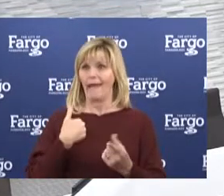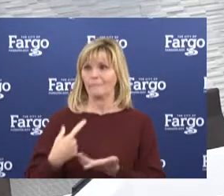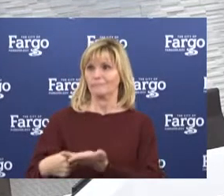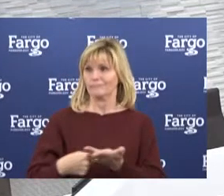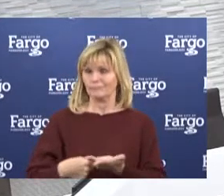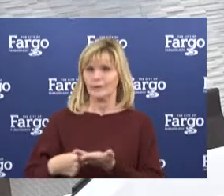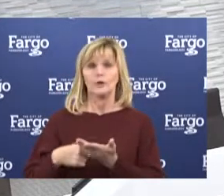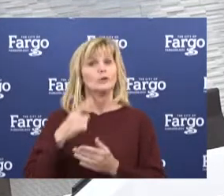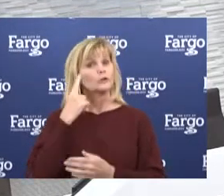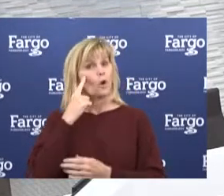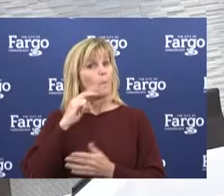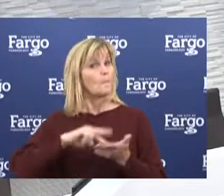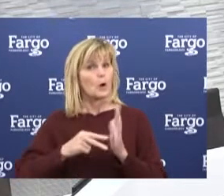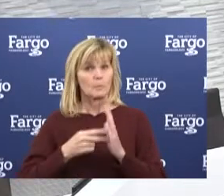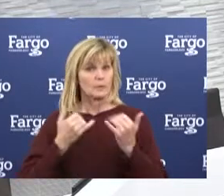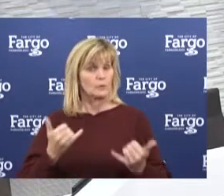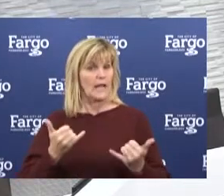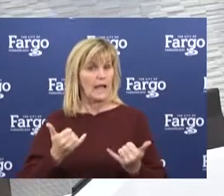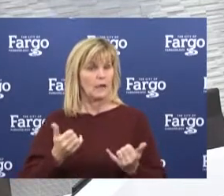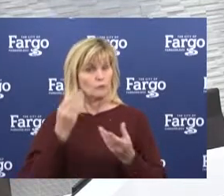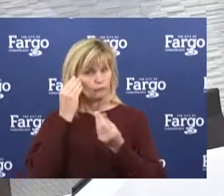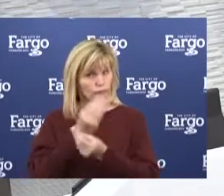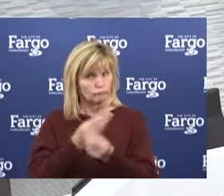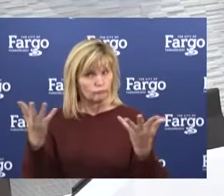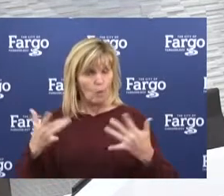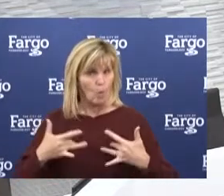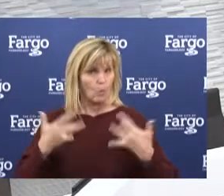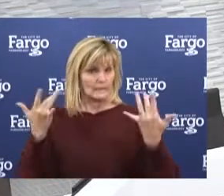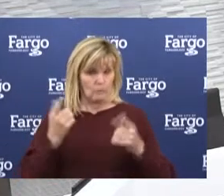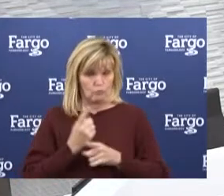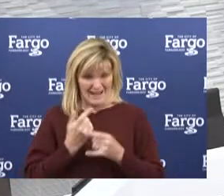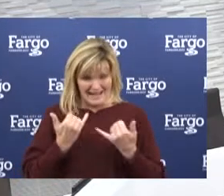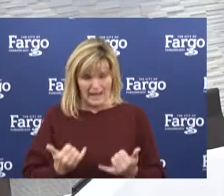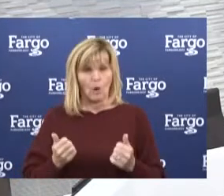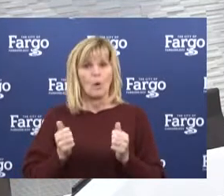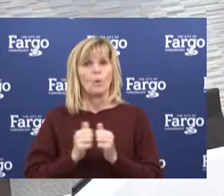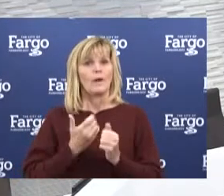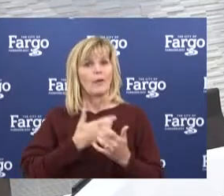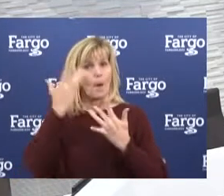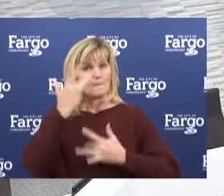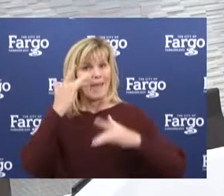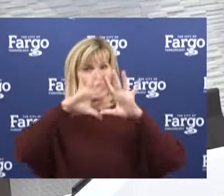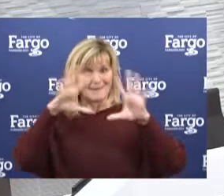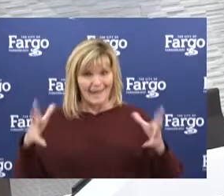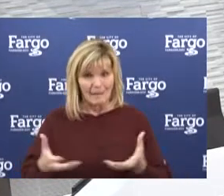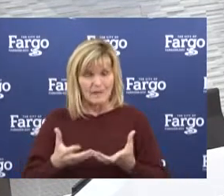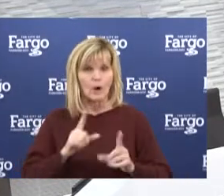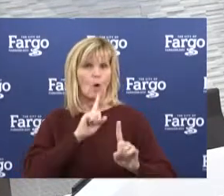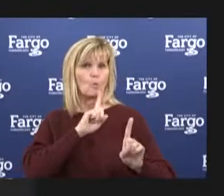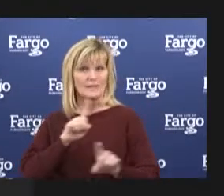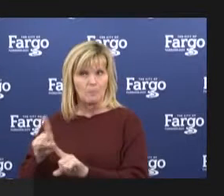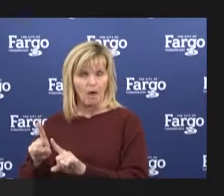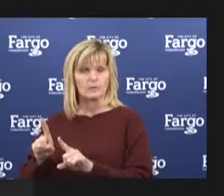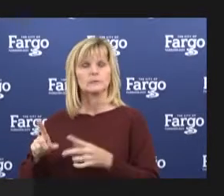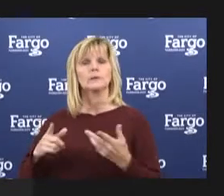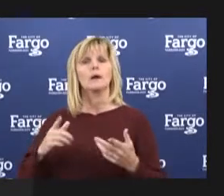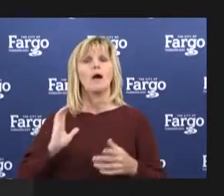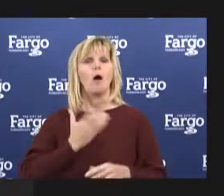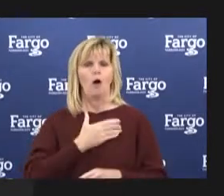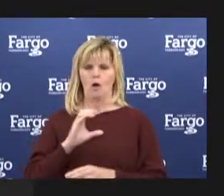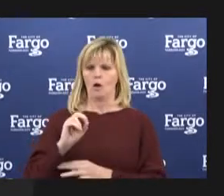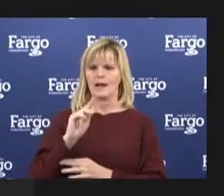of today is to just give you a sense of where we're at currently with our pandemic response activities and where we sit as a county in relation